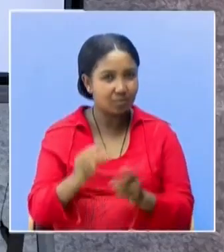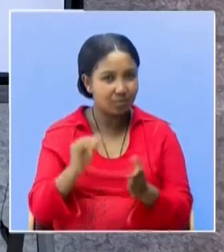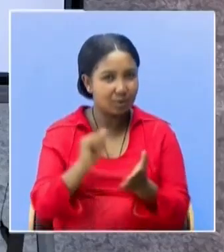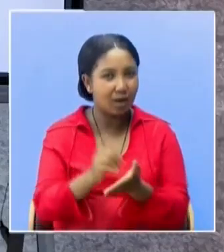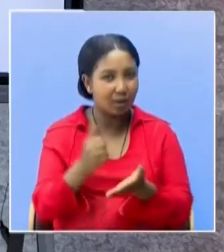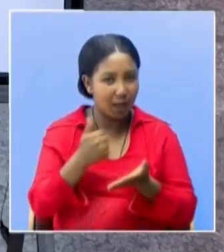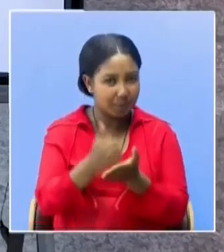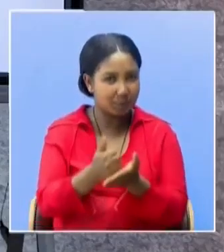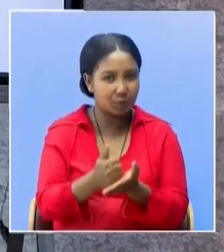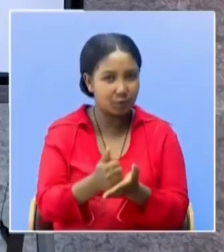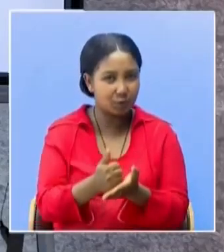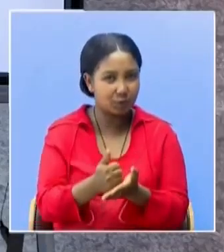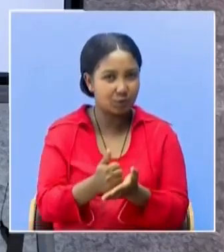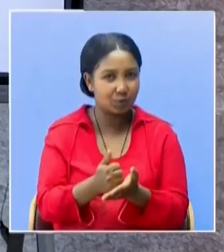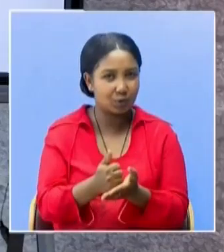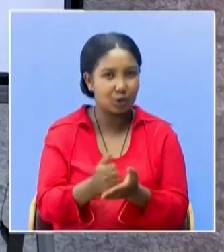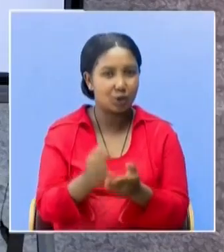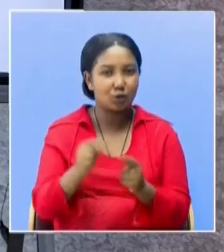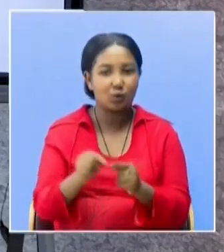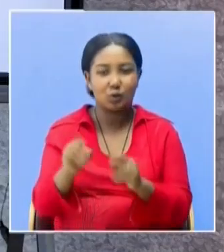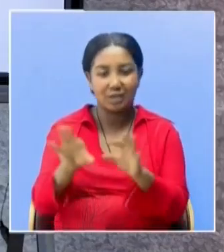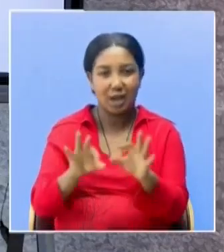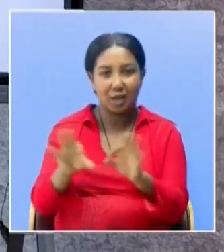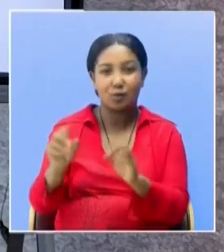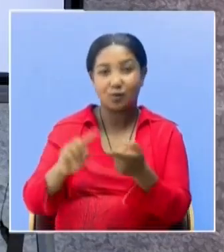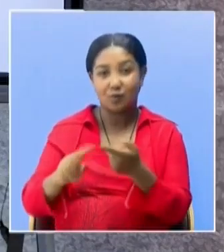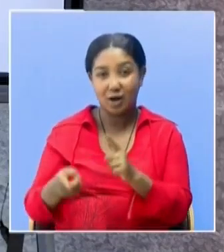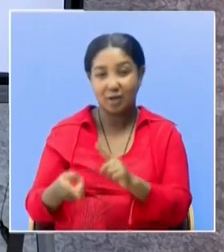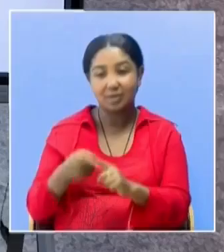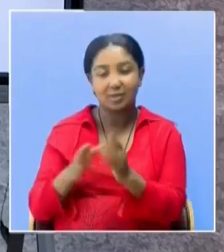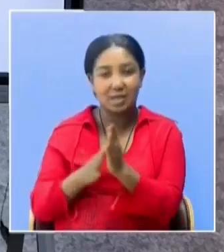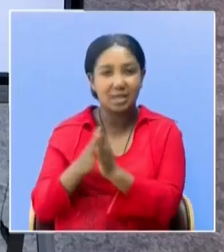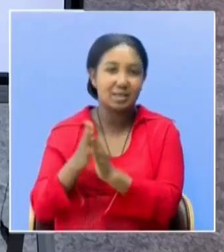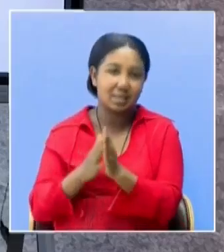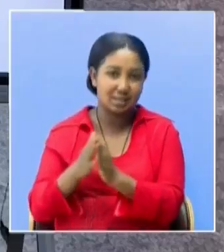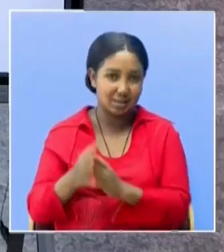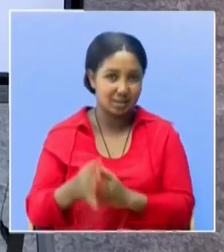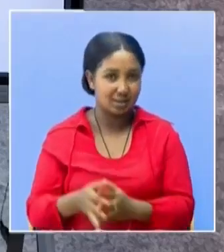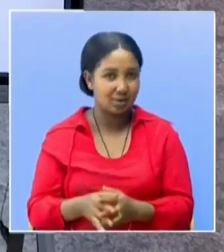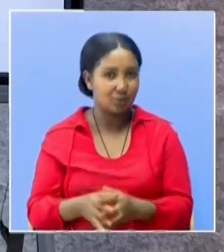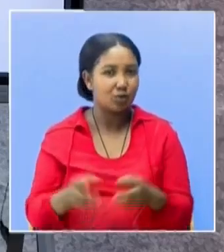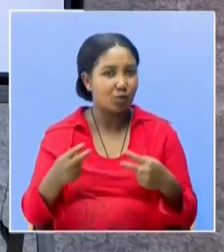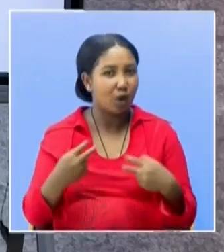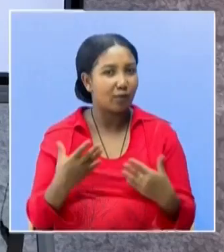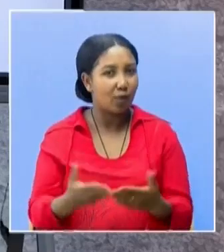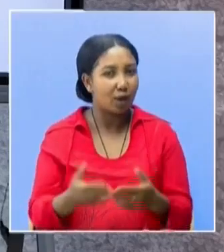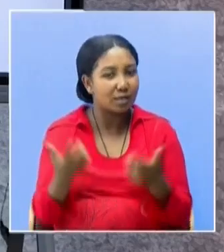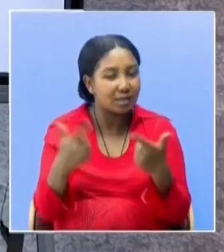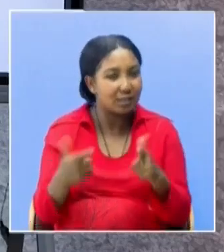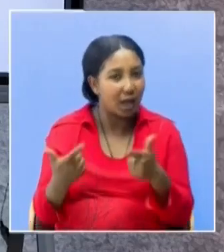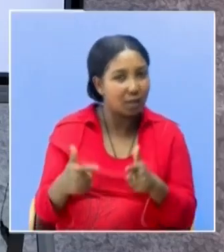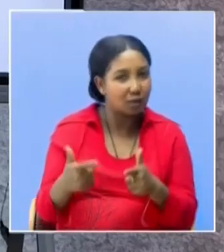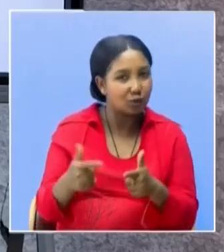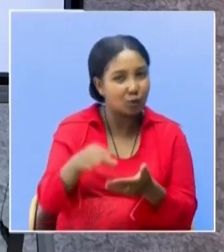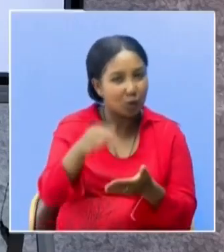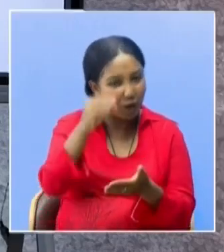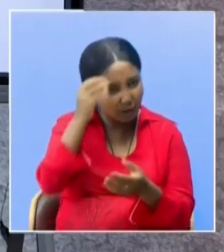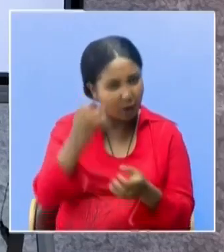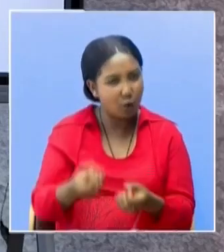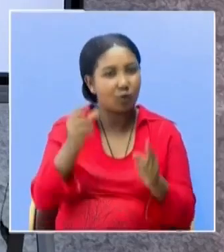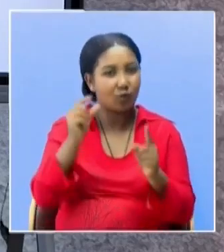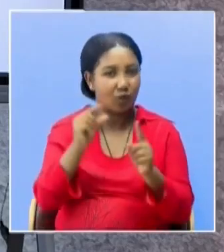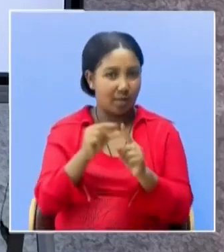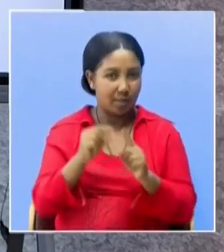helps you just selecting your friend's interest. You have to have a chance to learn a lot of